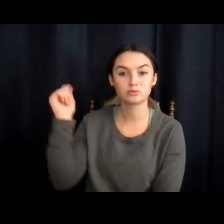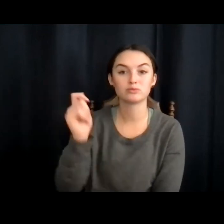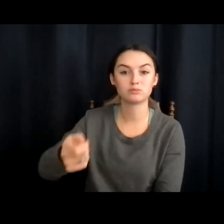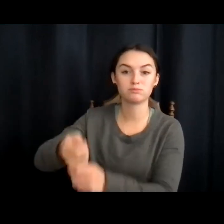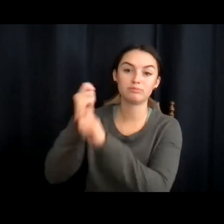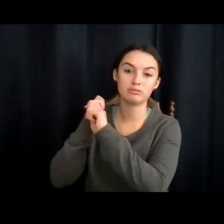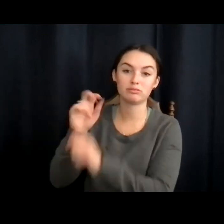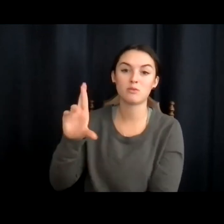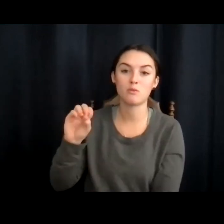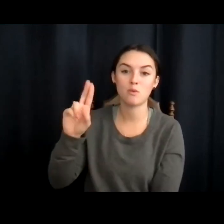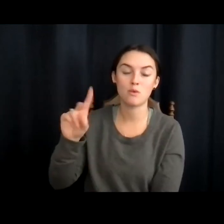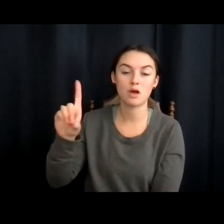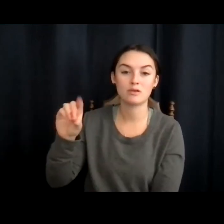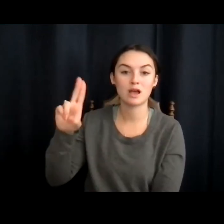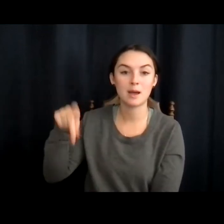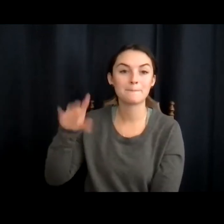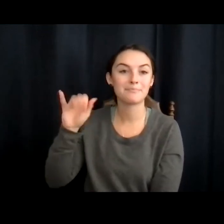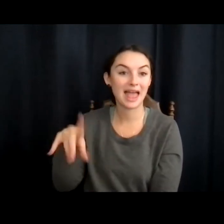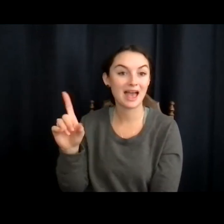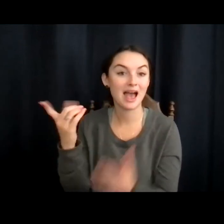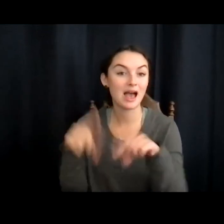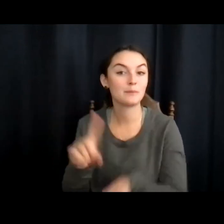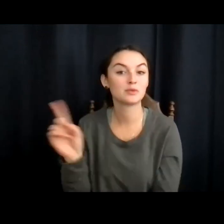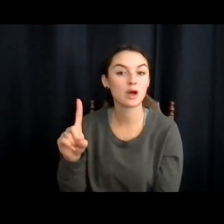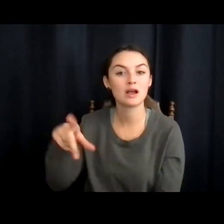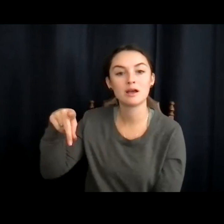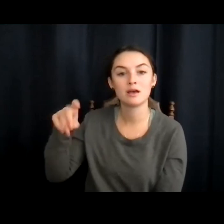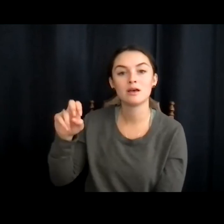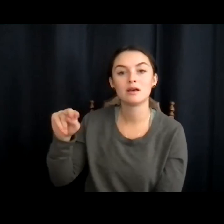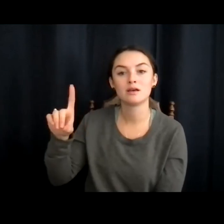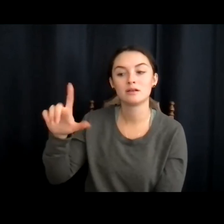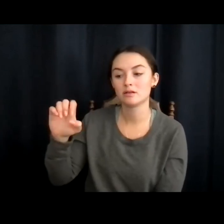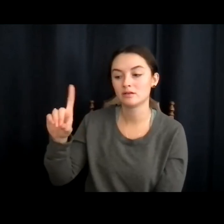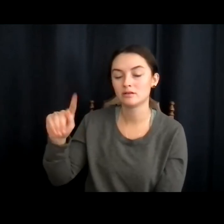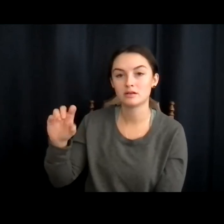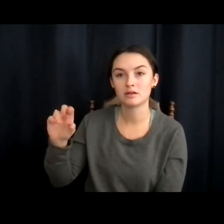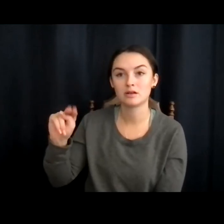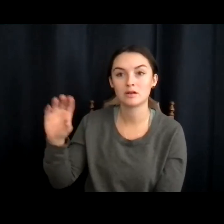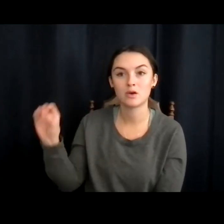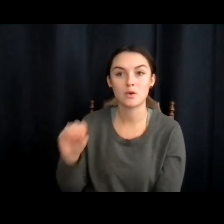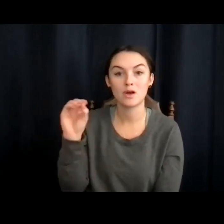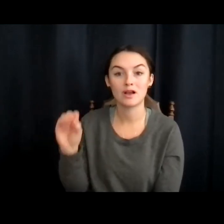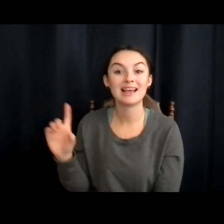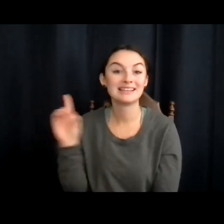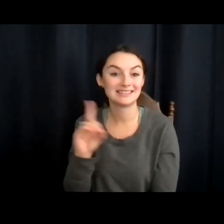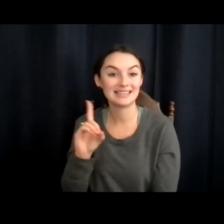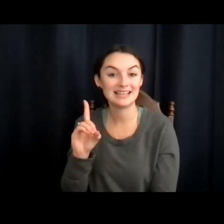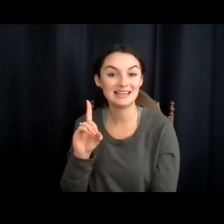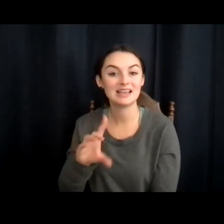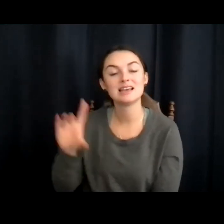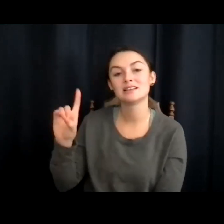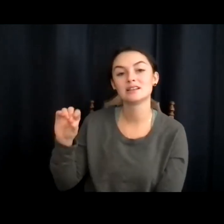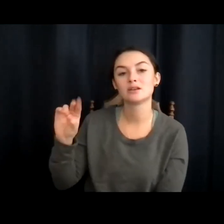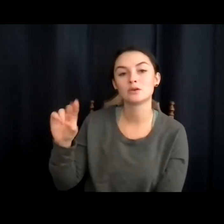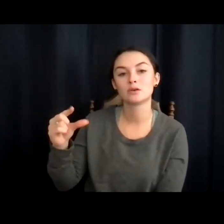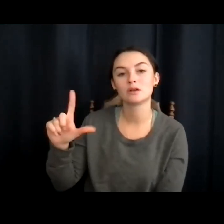that happens over in Pendleton, Oregon. D is for the Douglas fir, Oregon state tree.